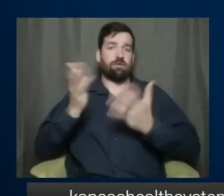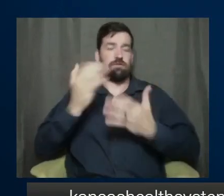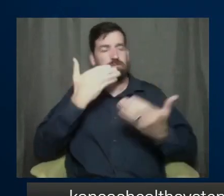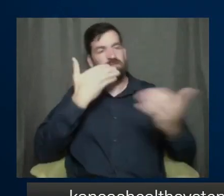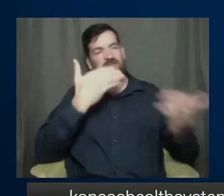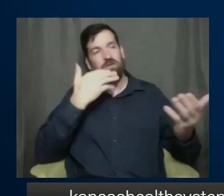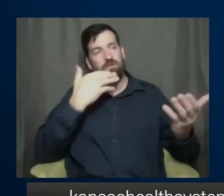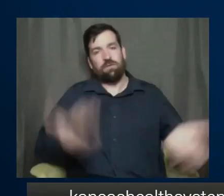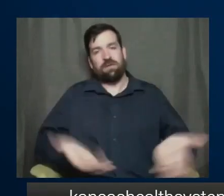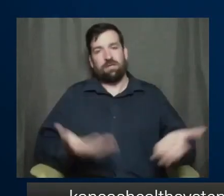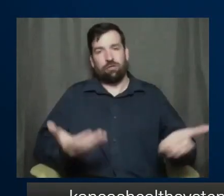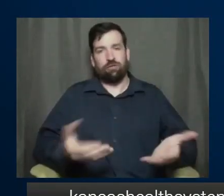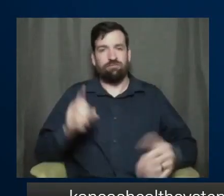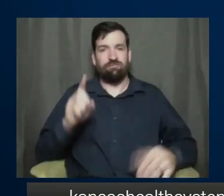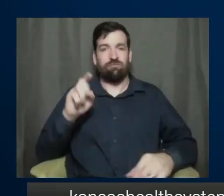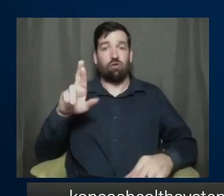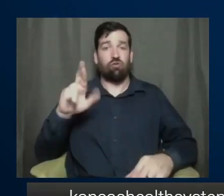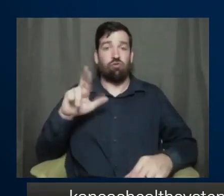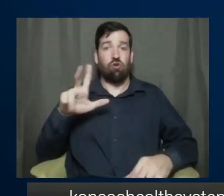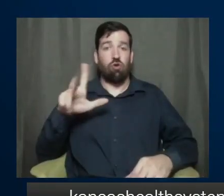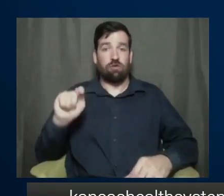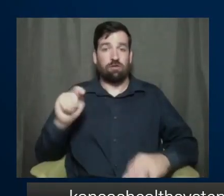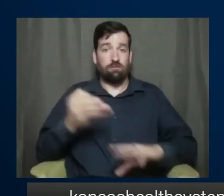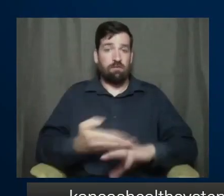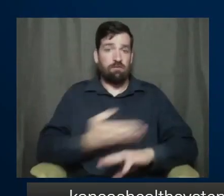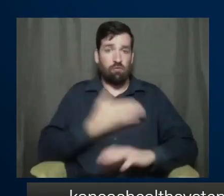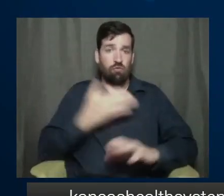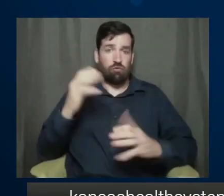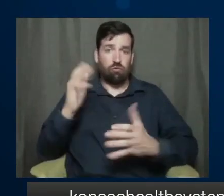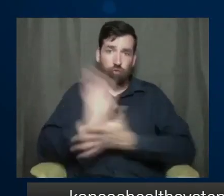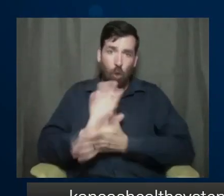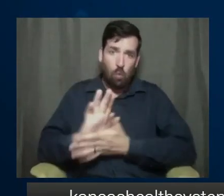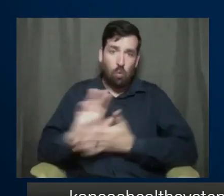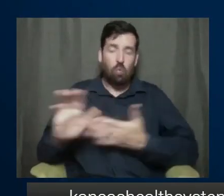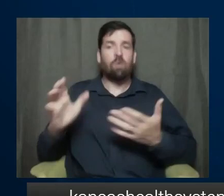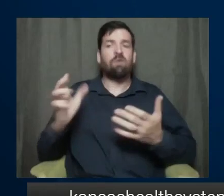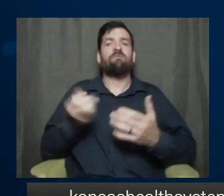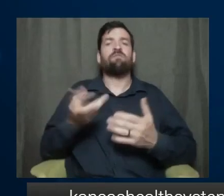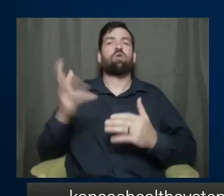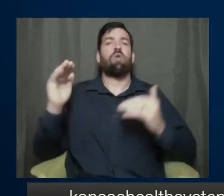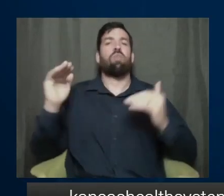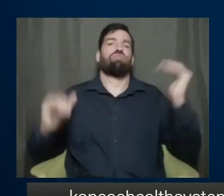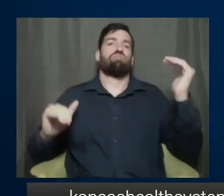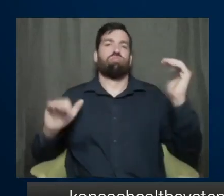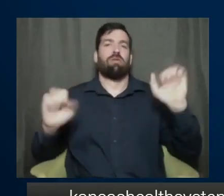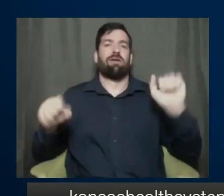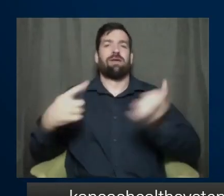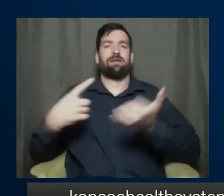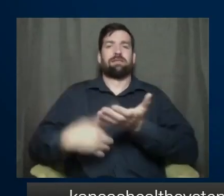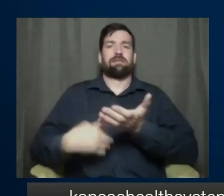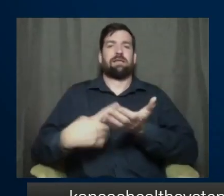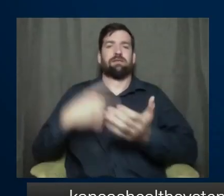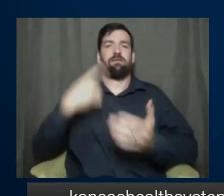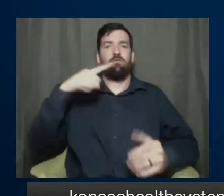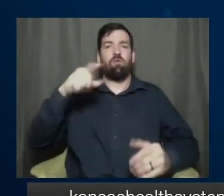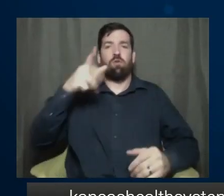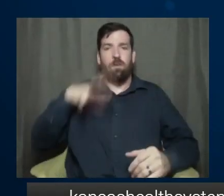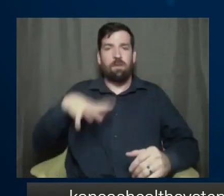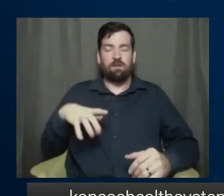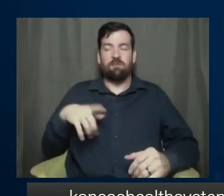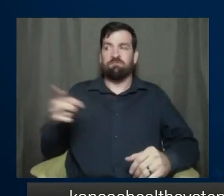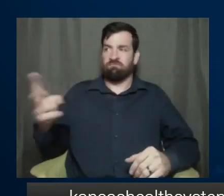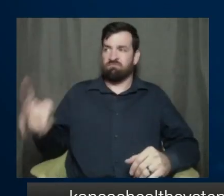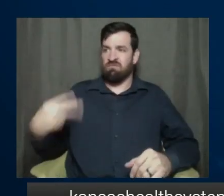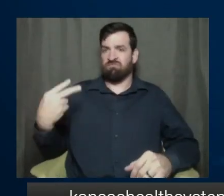today. Dr. Ault, before we started the show, I said, what are a couple of disparities that we could talk about when it comes to women? And you kind of looked at me like,